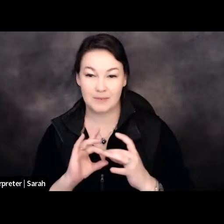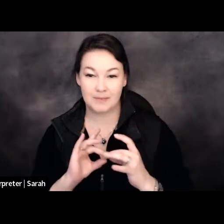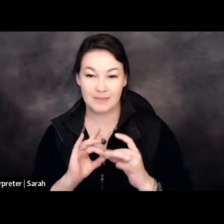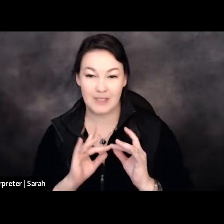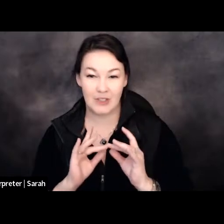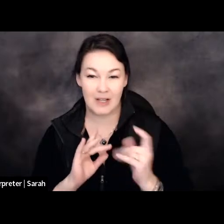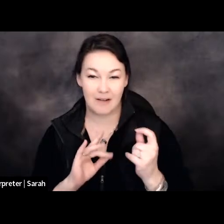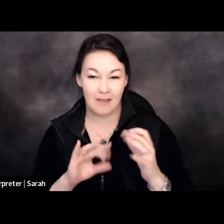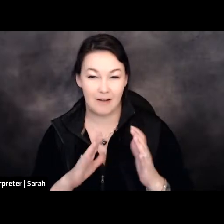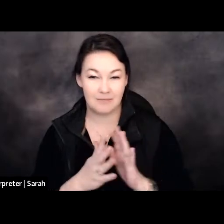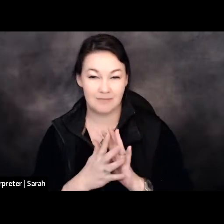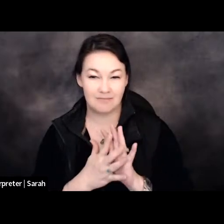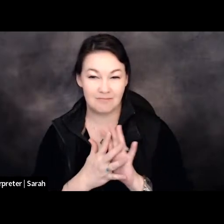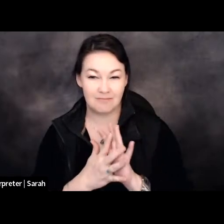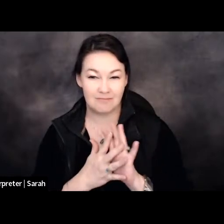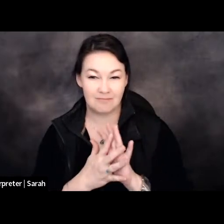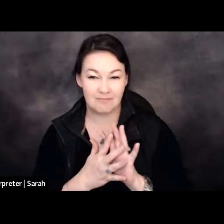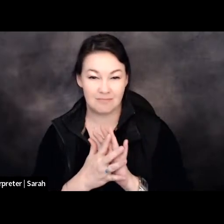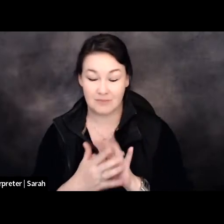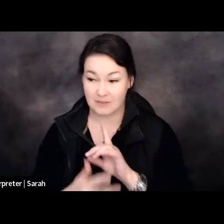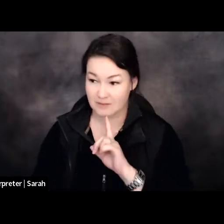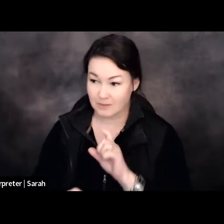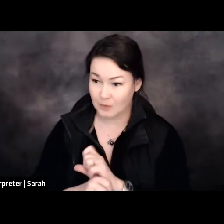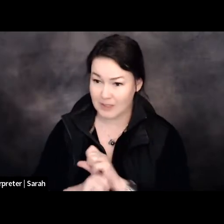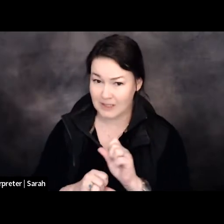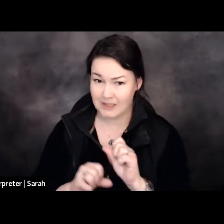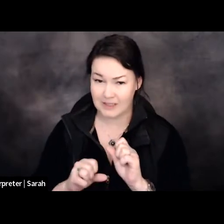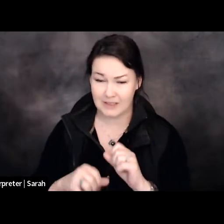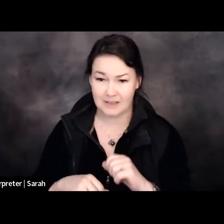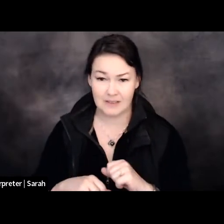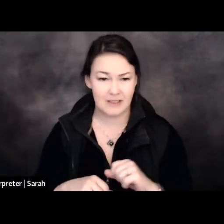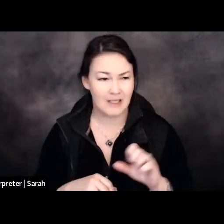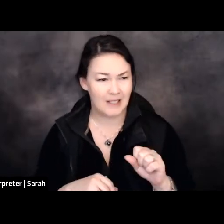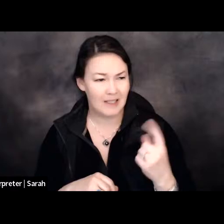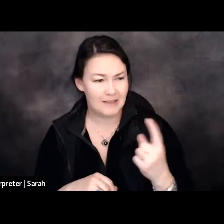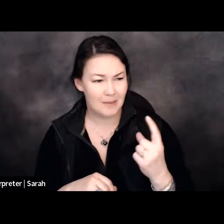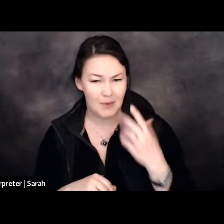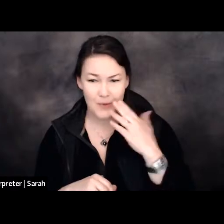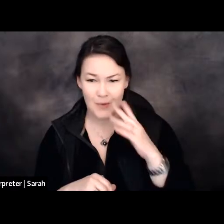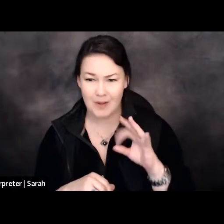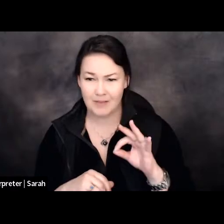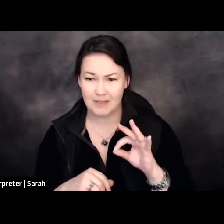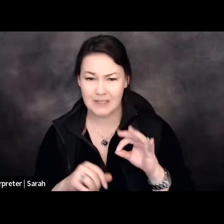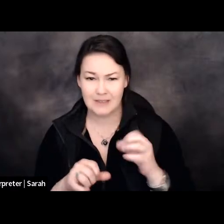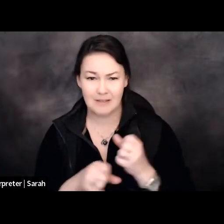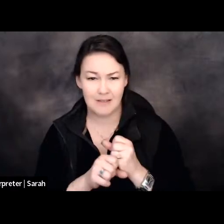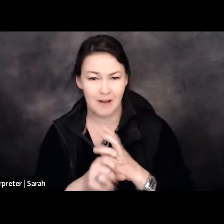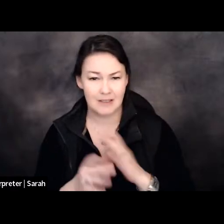I am? Yeah, I don't know if something's bogging down your internet or your computer.